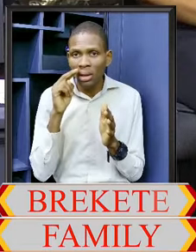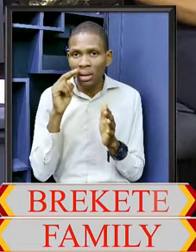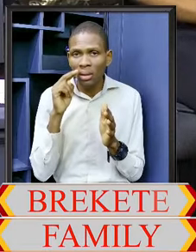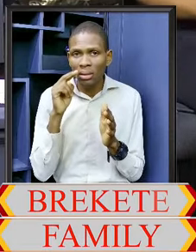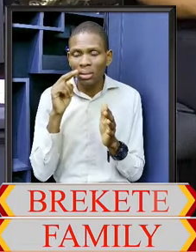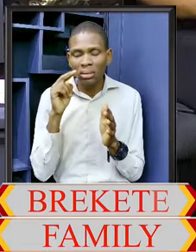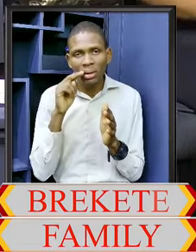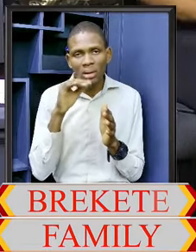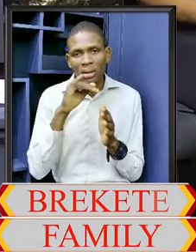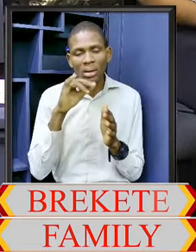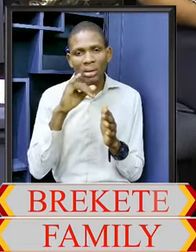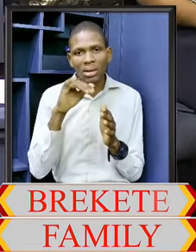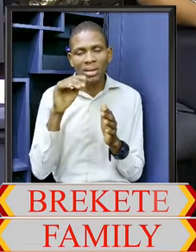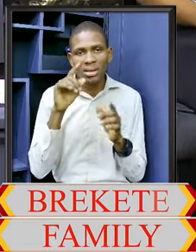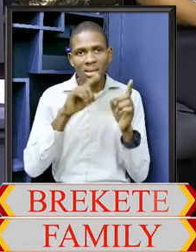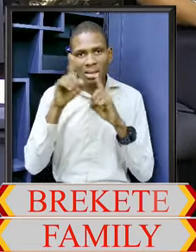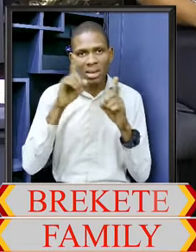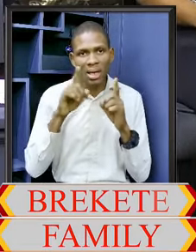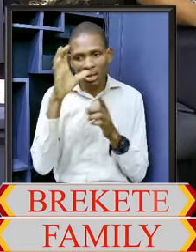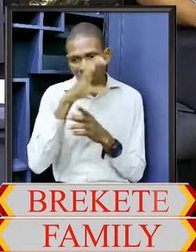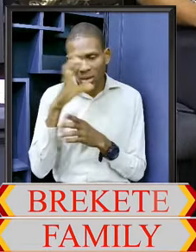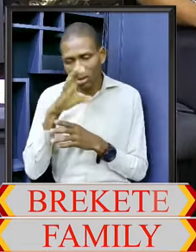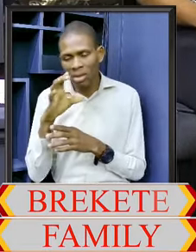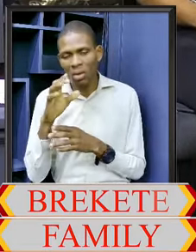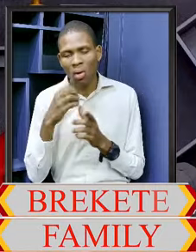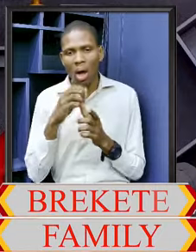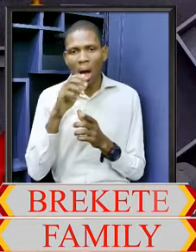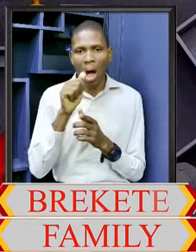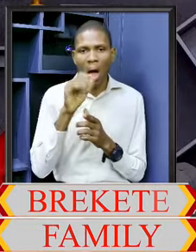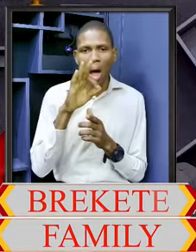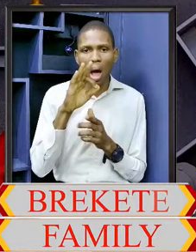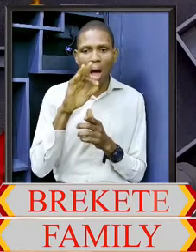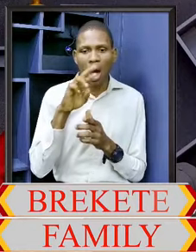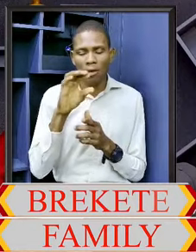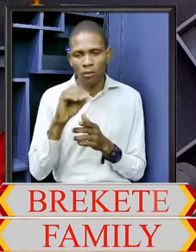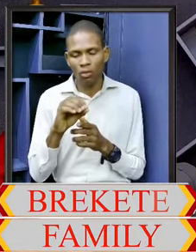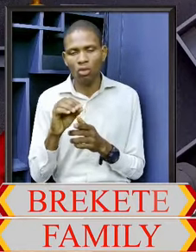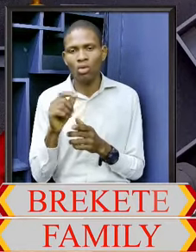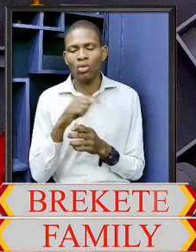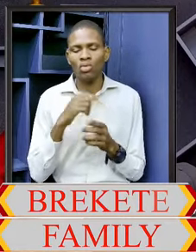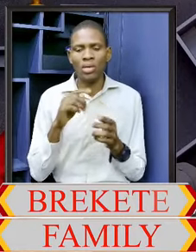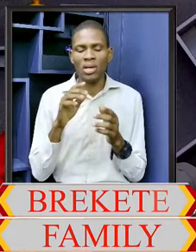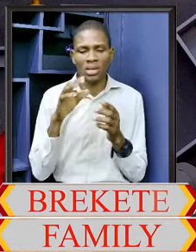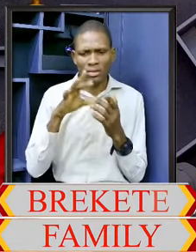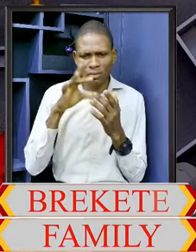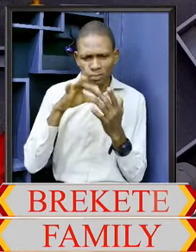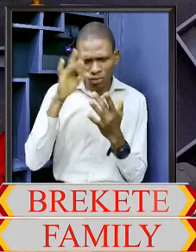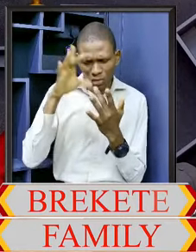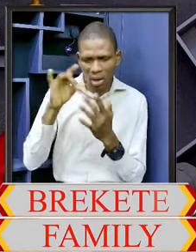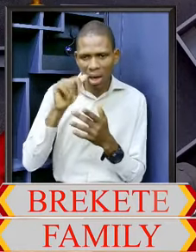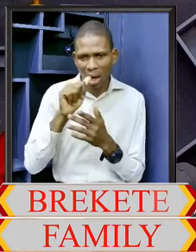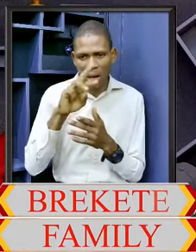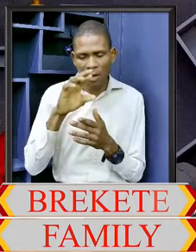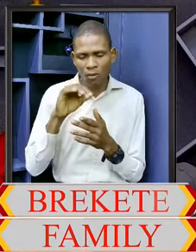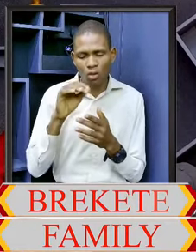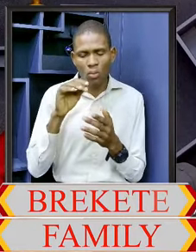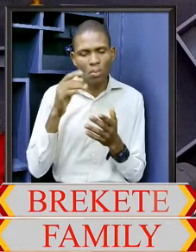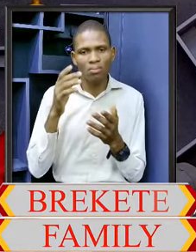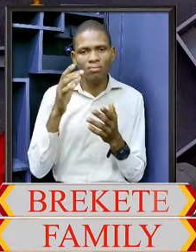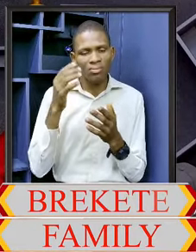Search. Now Afrobeat reality show where they discover Afrobeat talent for Nigeria.